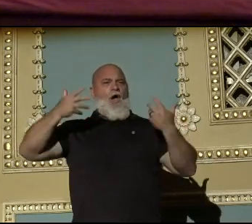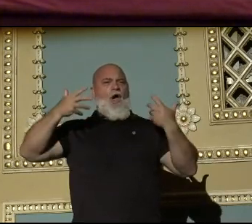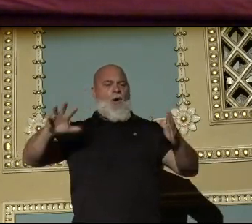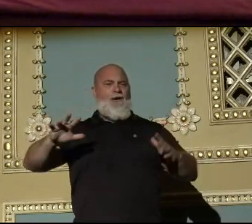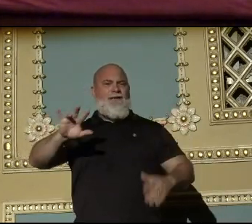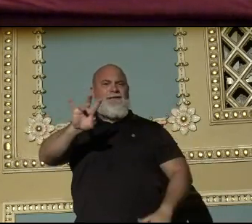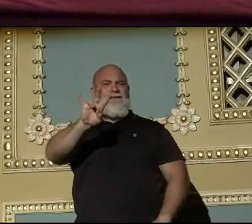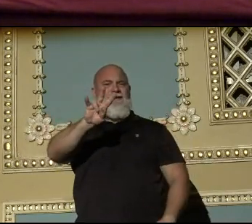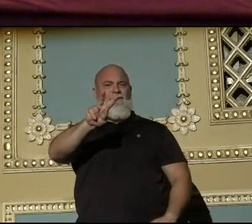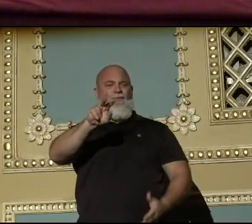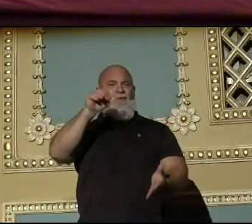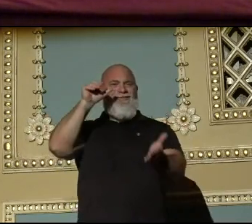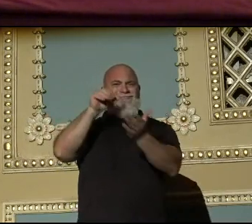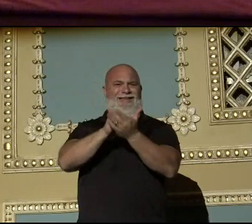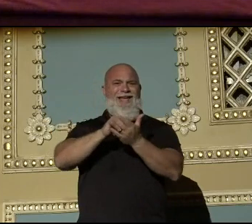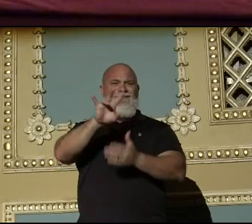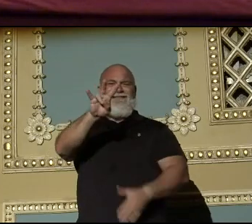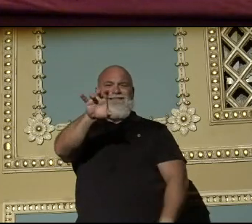at